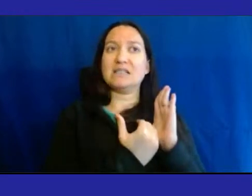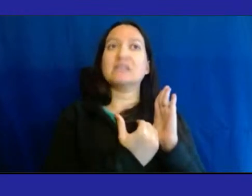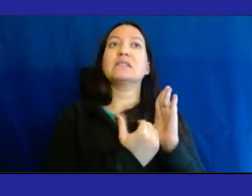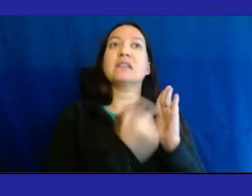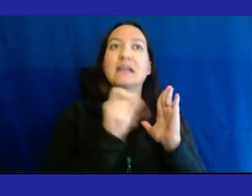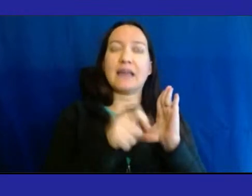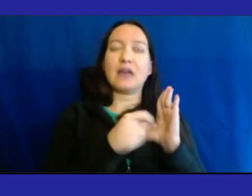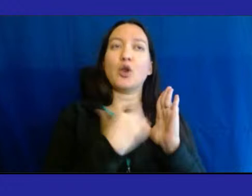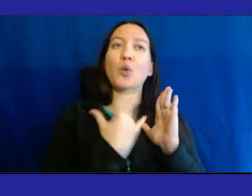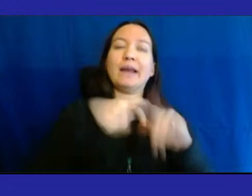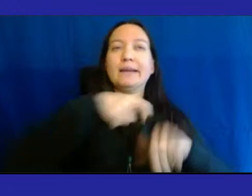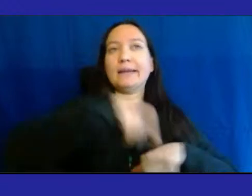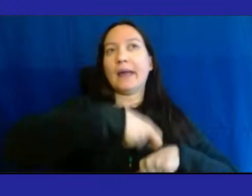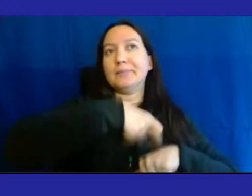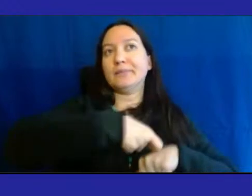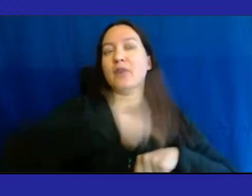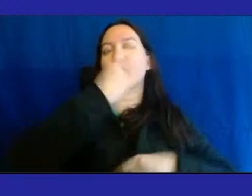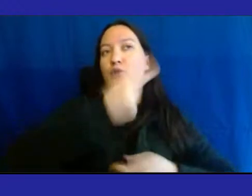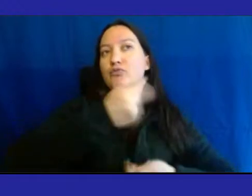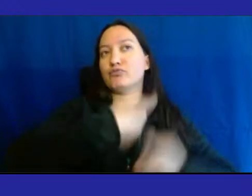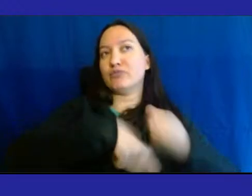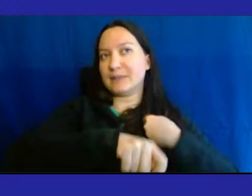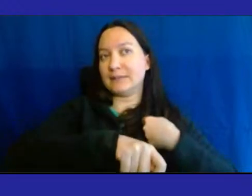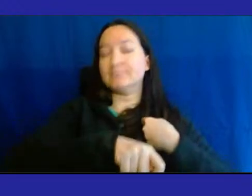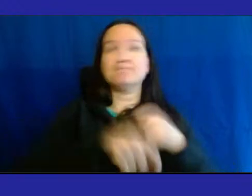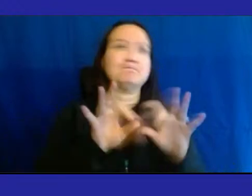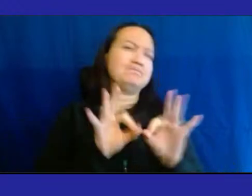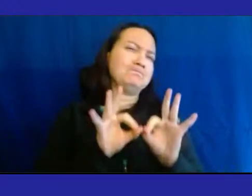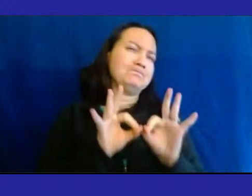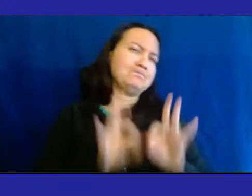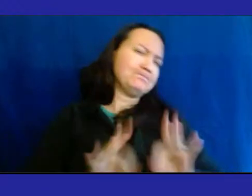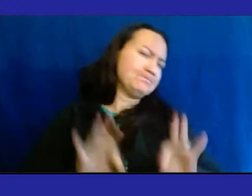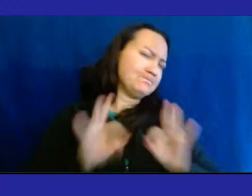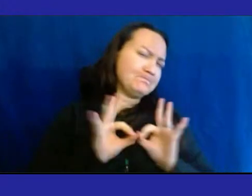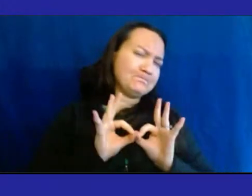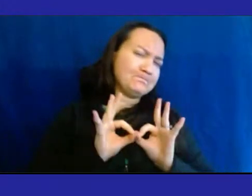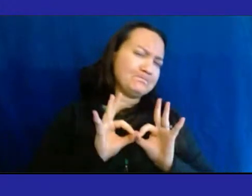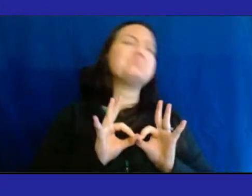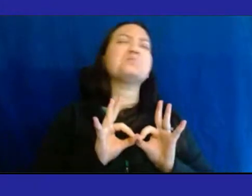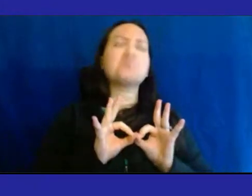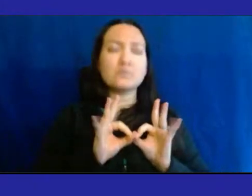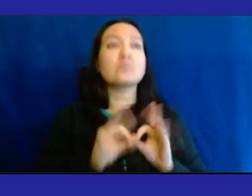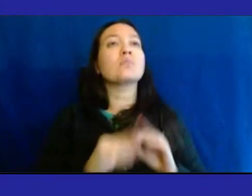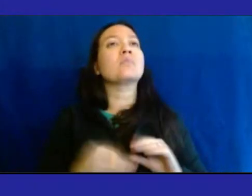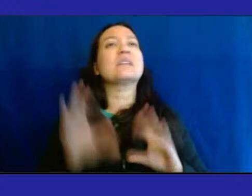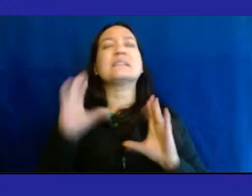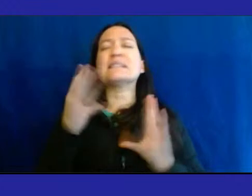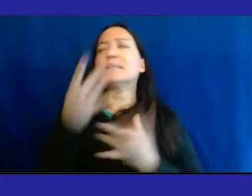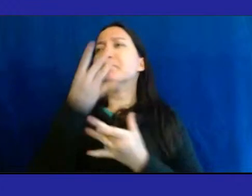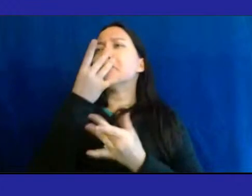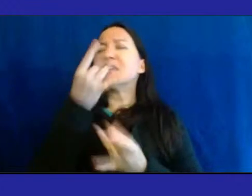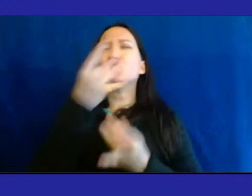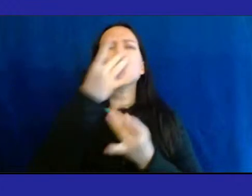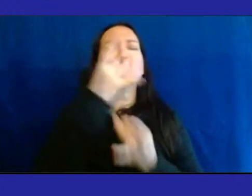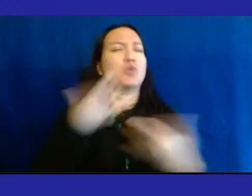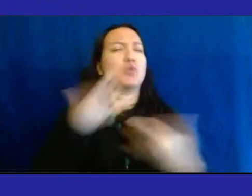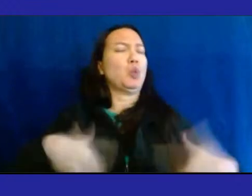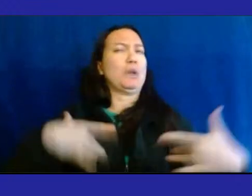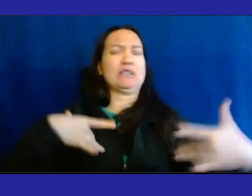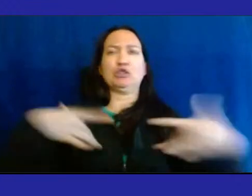waiting time, which, as we know, is so crucial. And as more interest and concern was raised